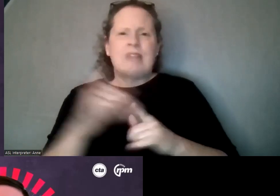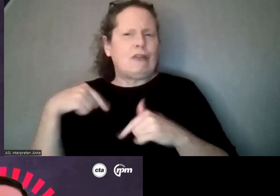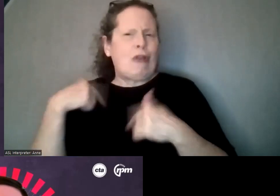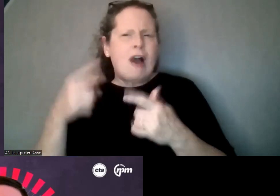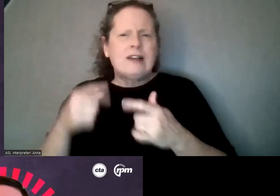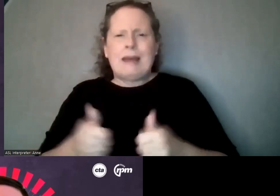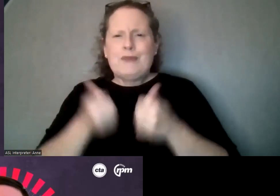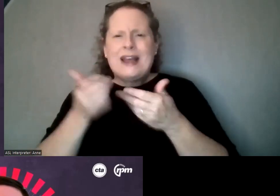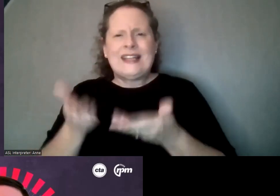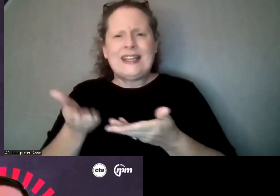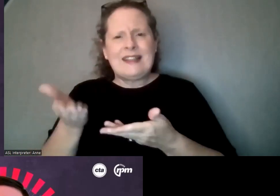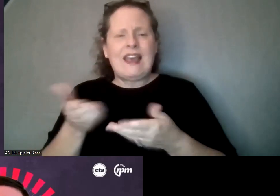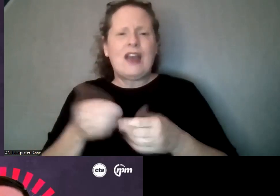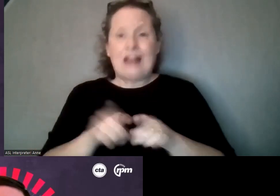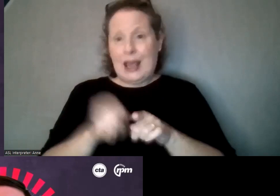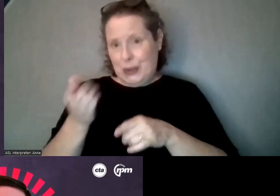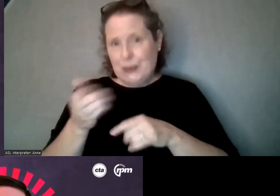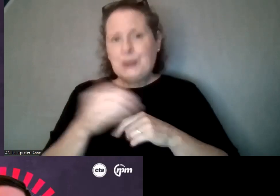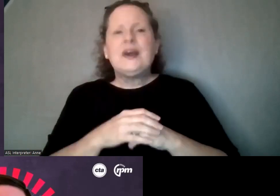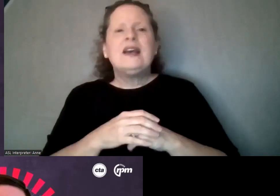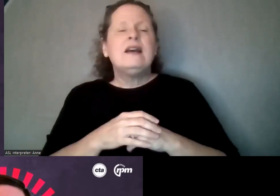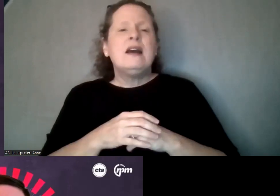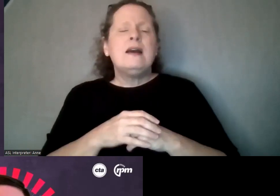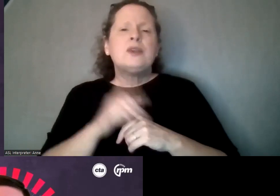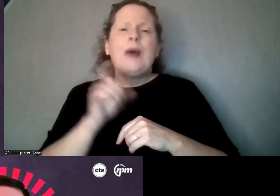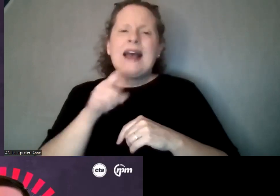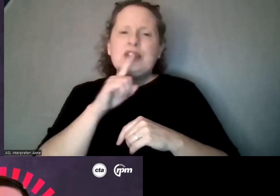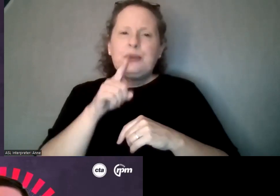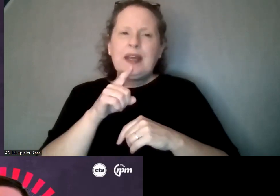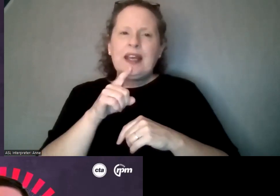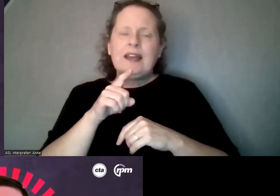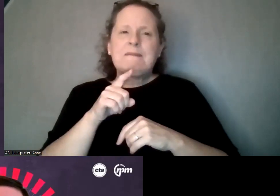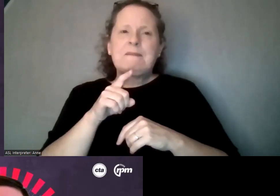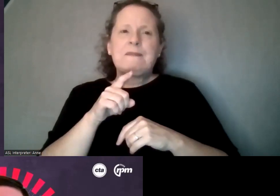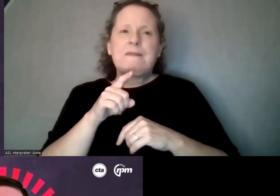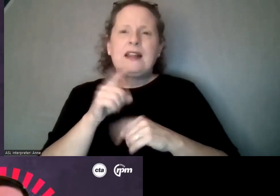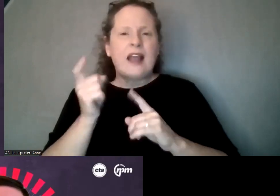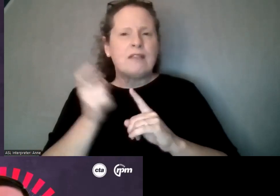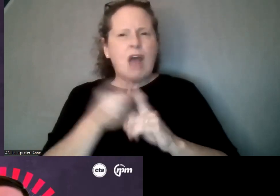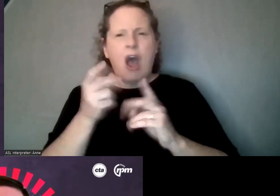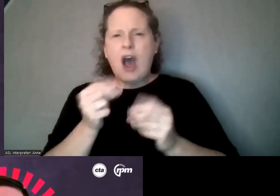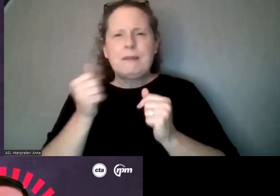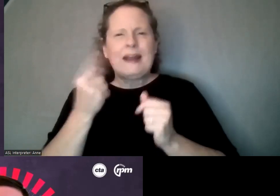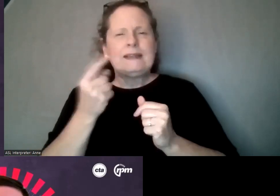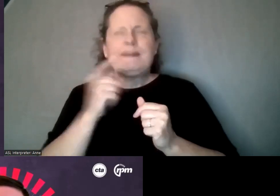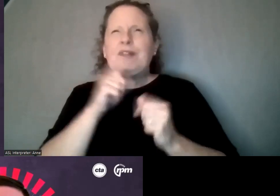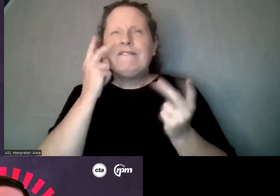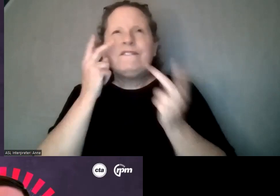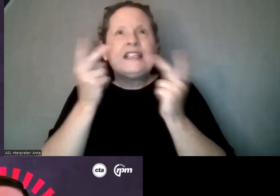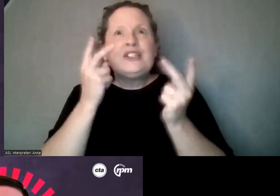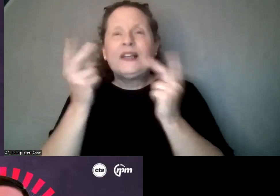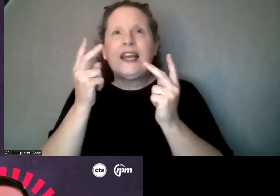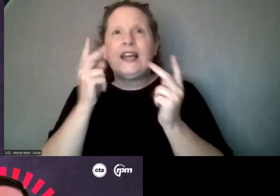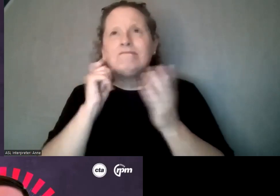like you. So it have to be like then I want to make something that is very visually